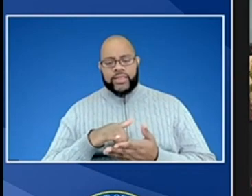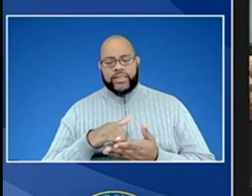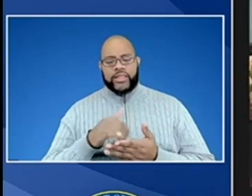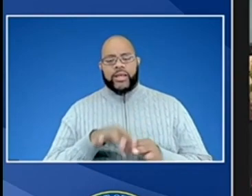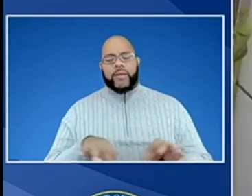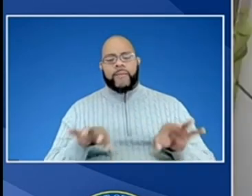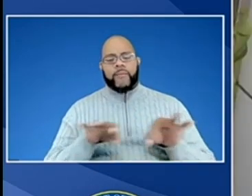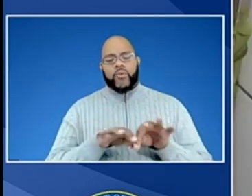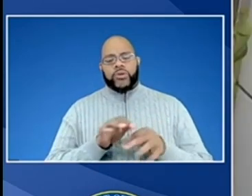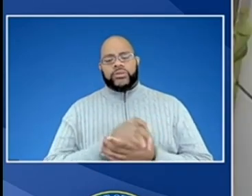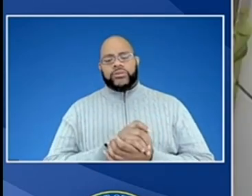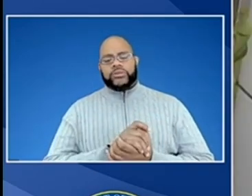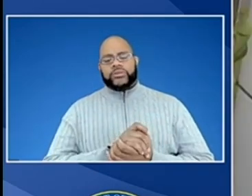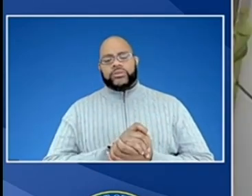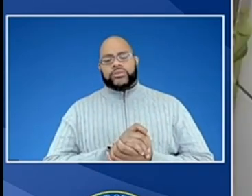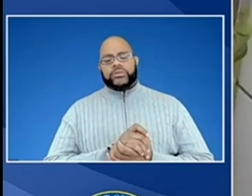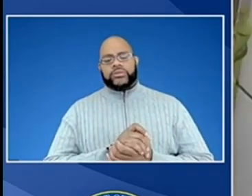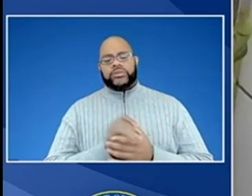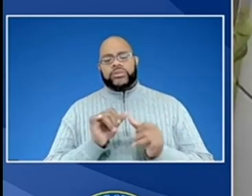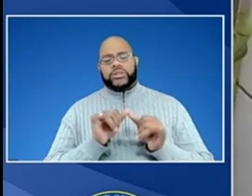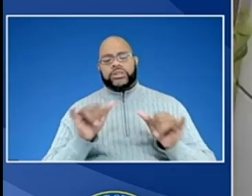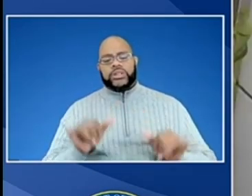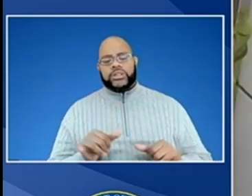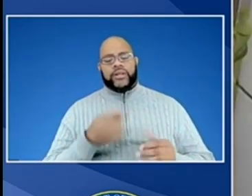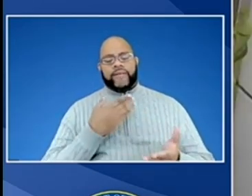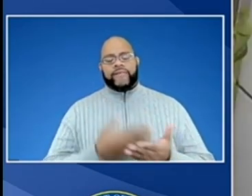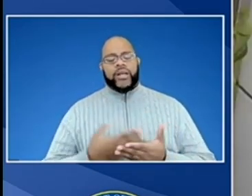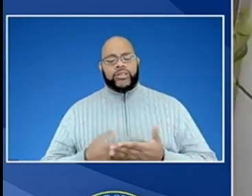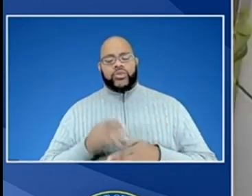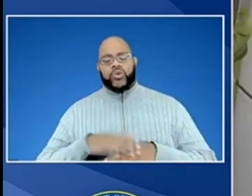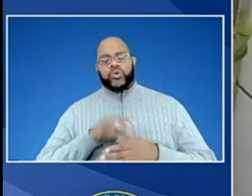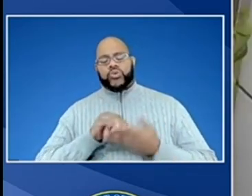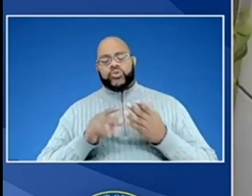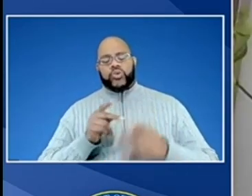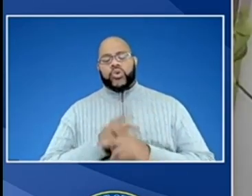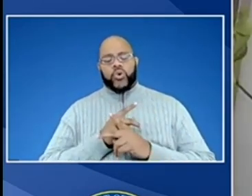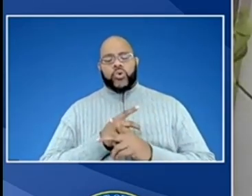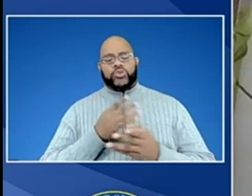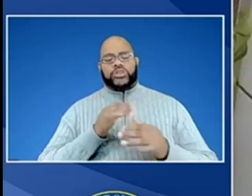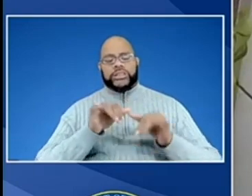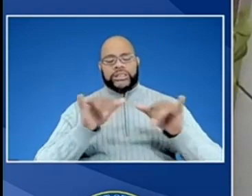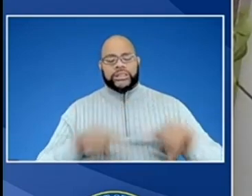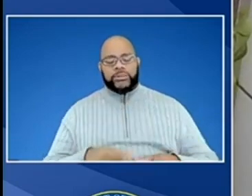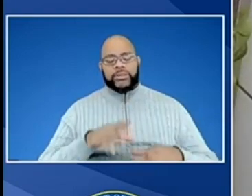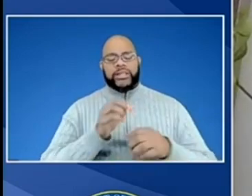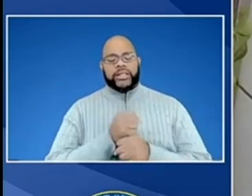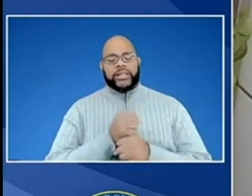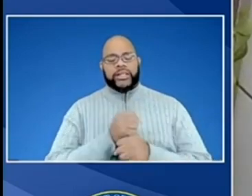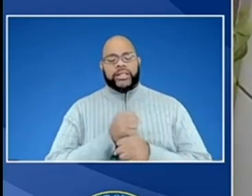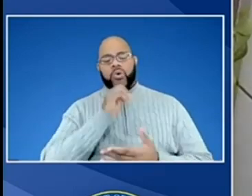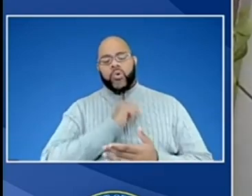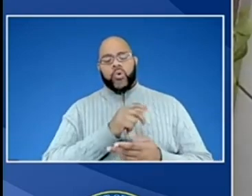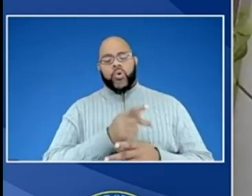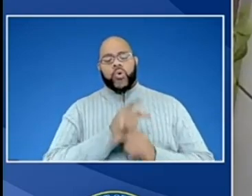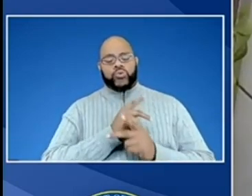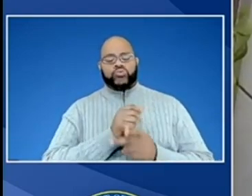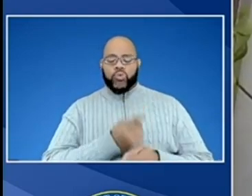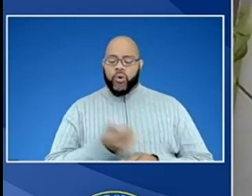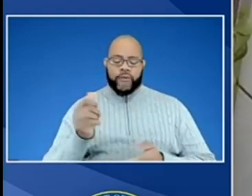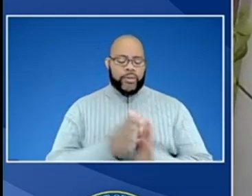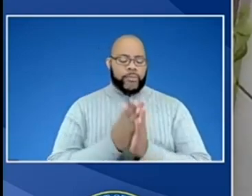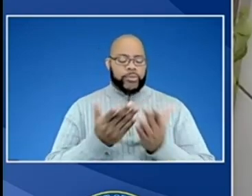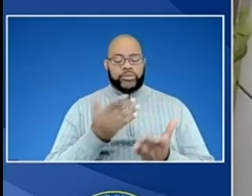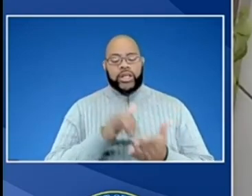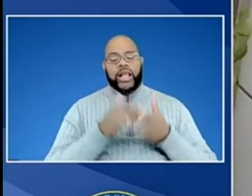important systemic effects on the student loan servicing system of getting these old loans off the books. I think that would